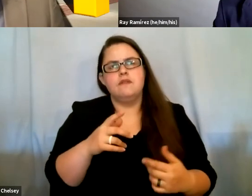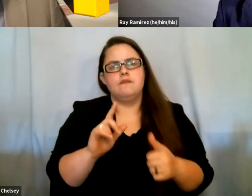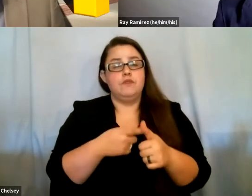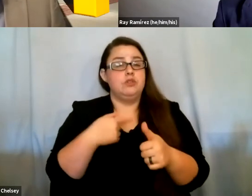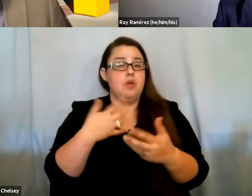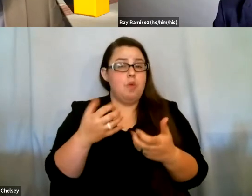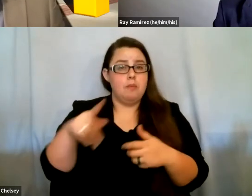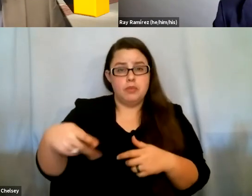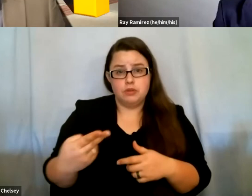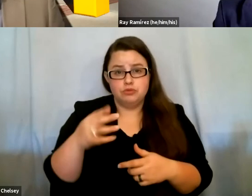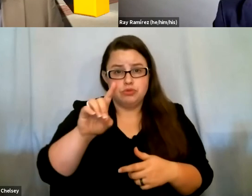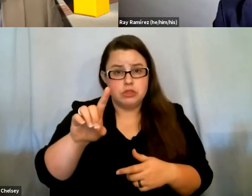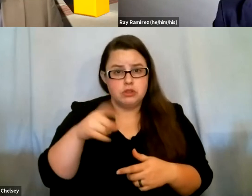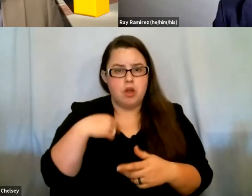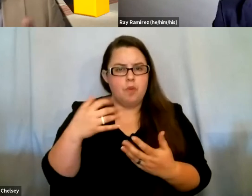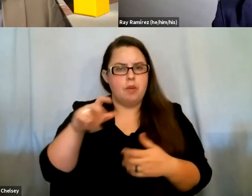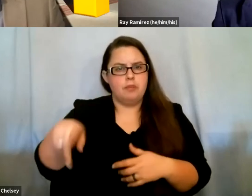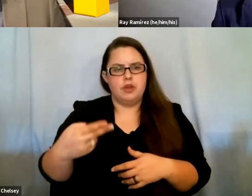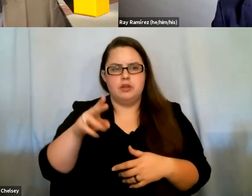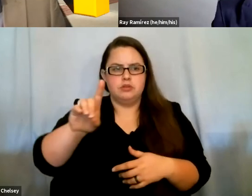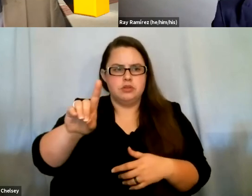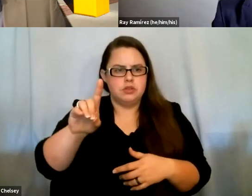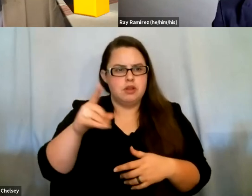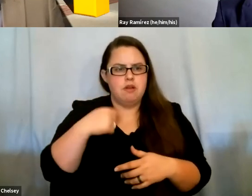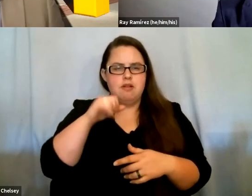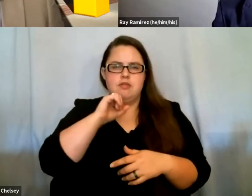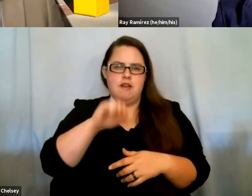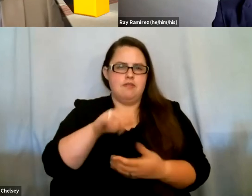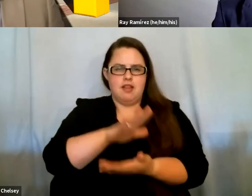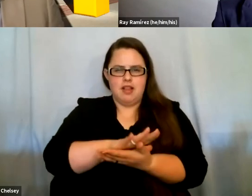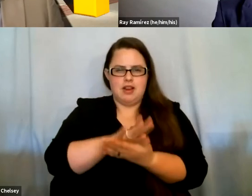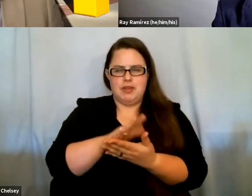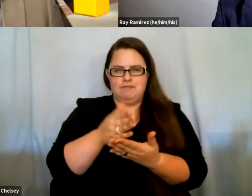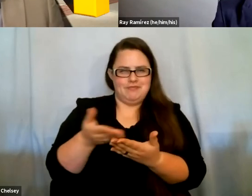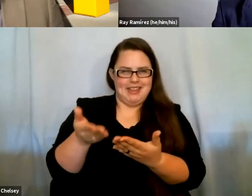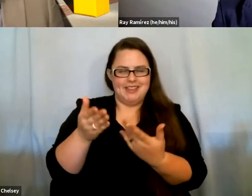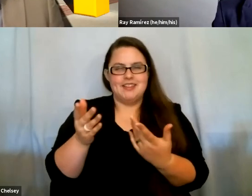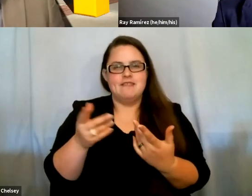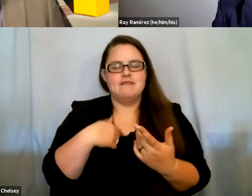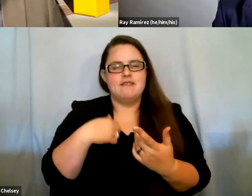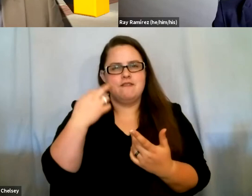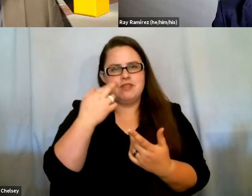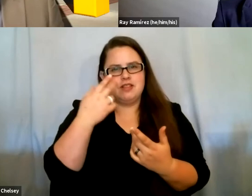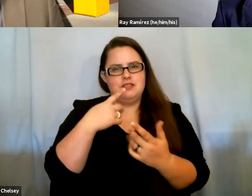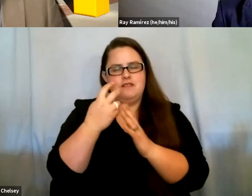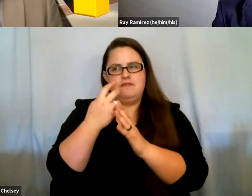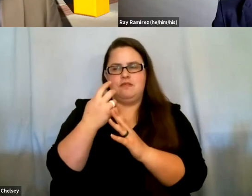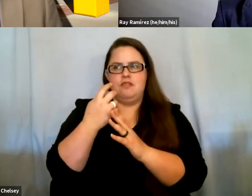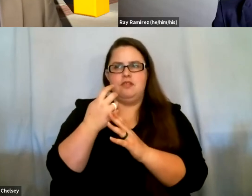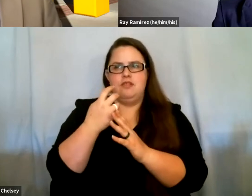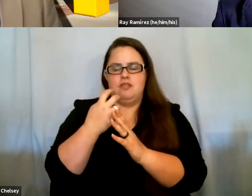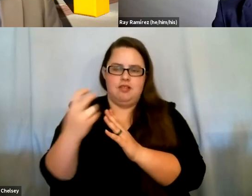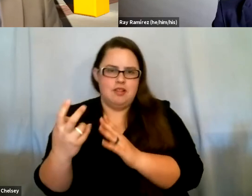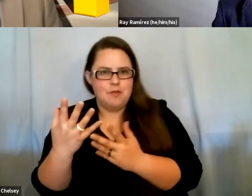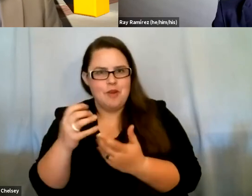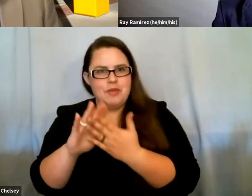pursue a PhD. I wanted a PhD. I wanted to, you know, I love that whole academic thing. And then I realized I fell in love with wanting to teach at a community college. And I realized, oh, wait a minute.